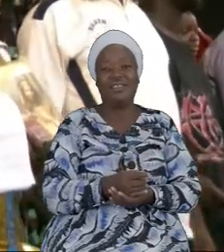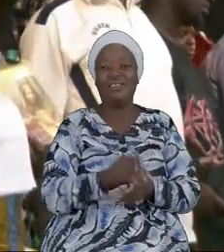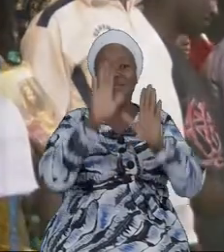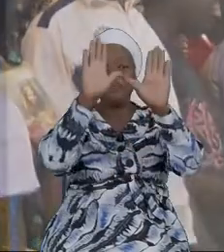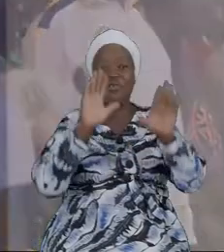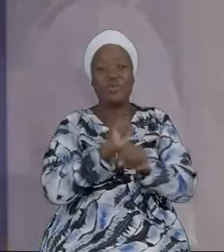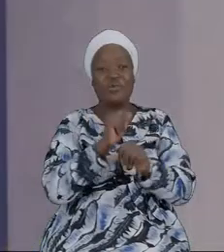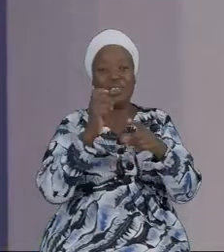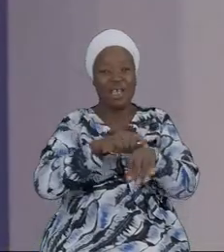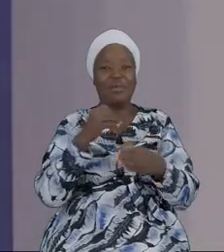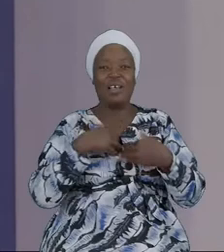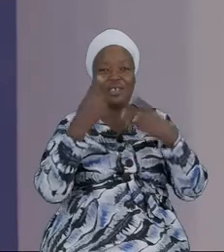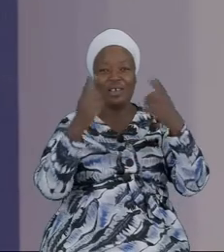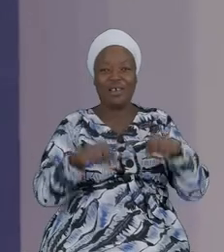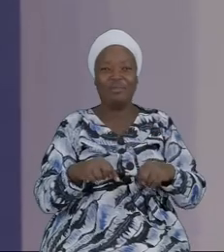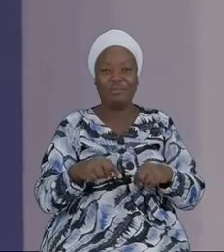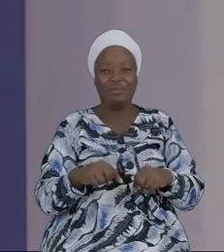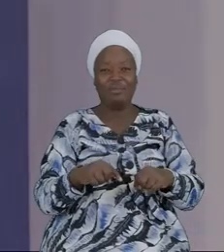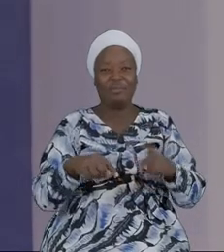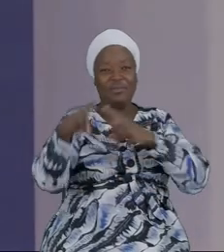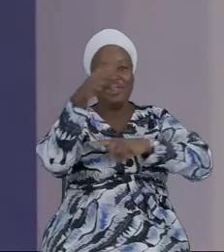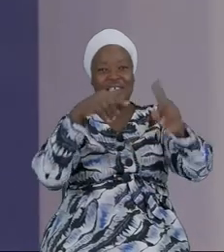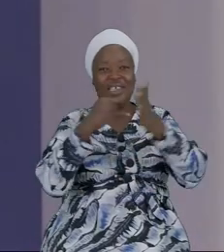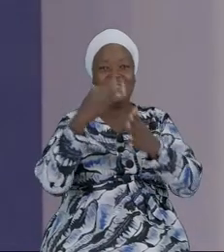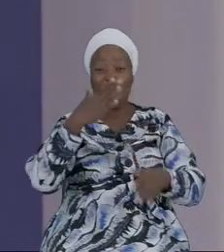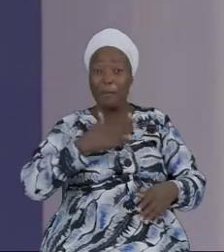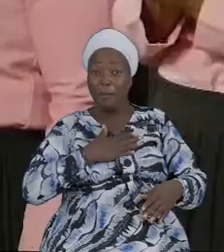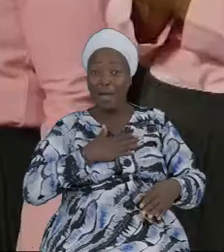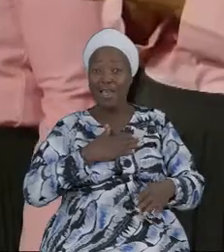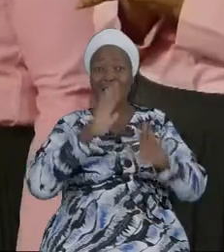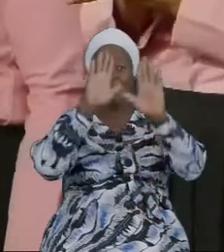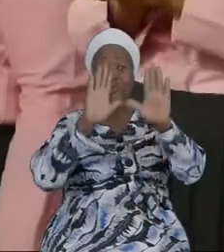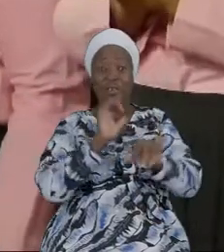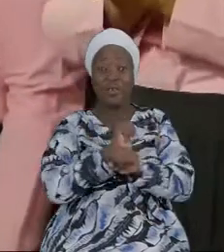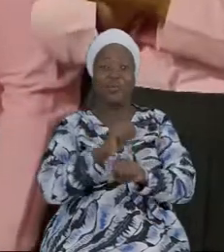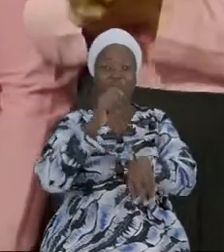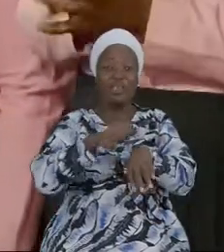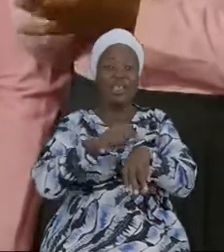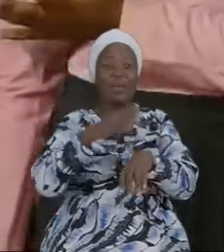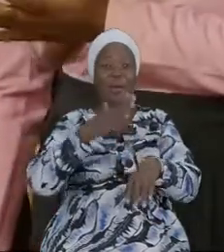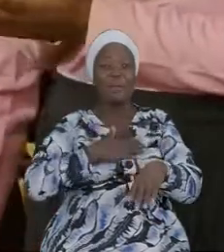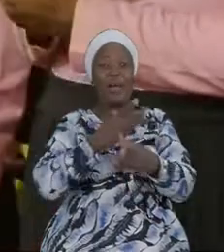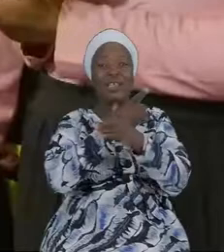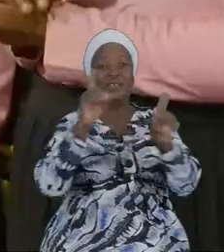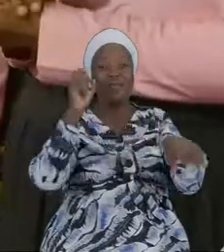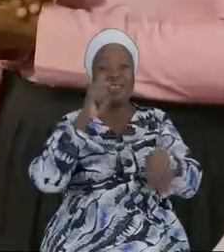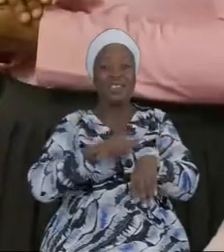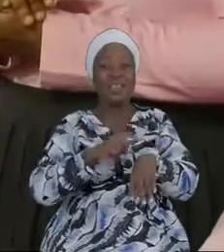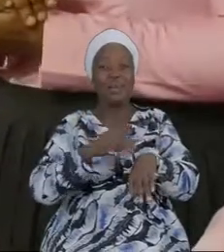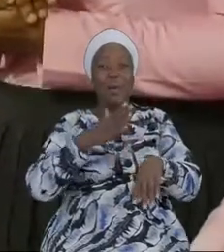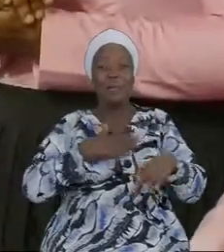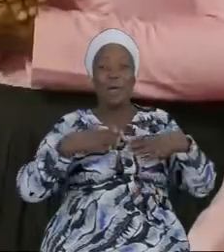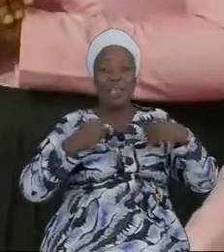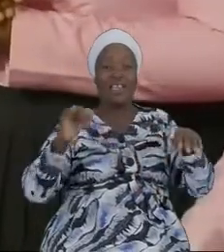Miracle time has come. My miracle time. My deliverance time. My